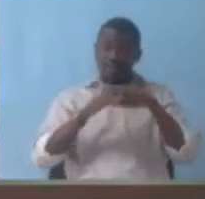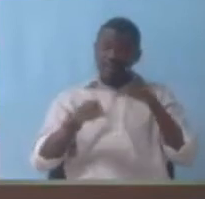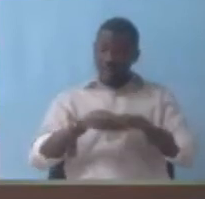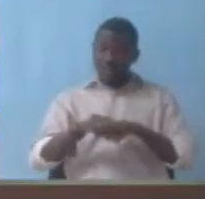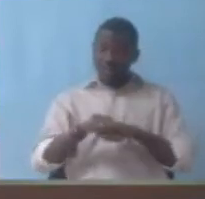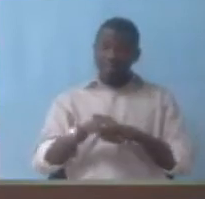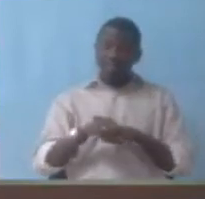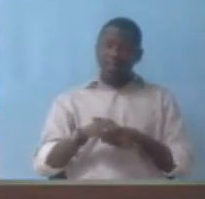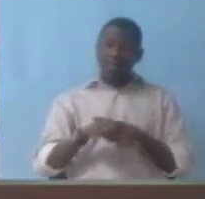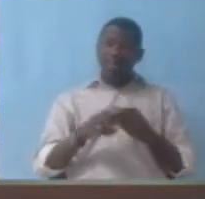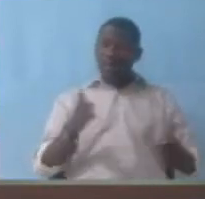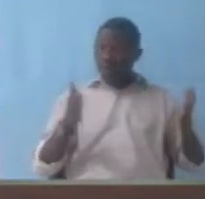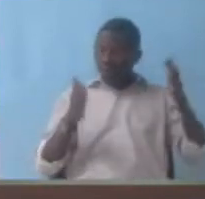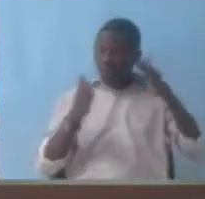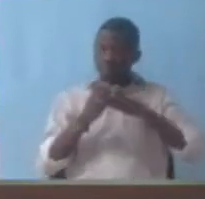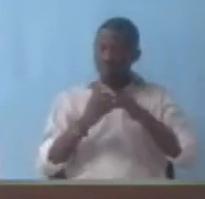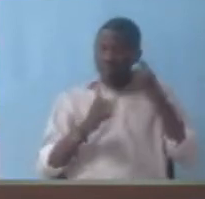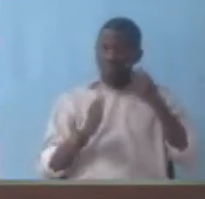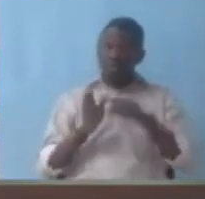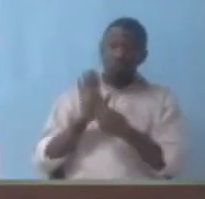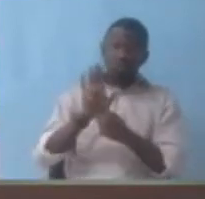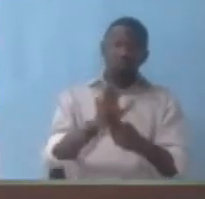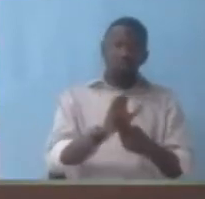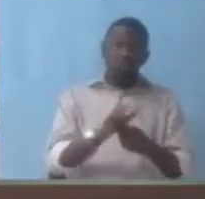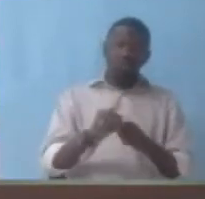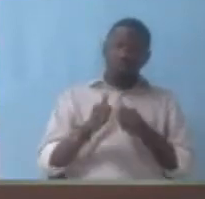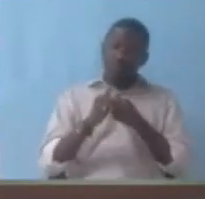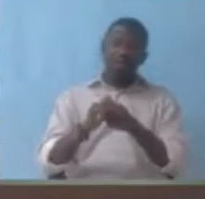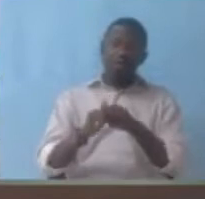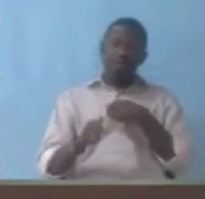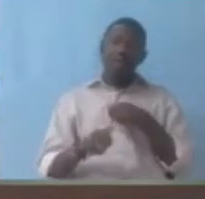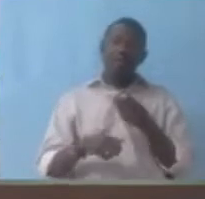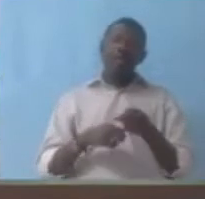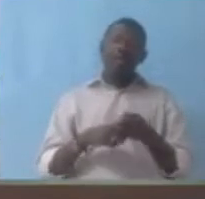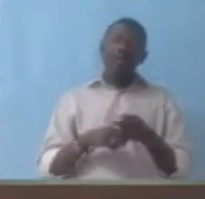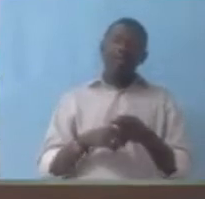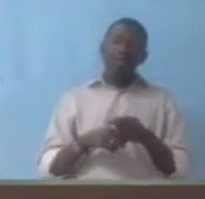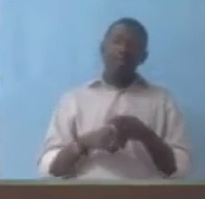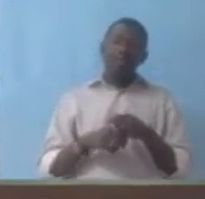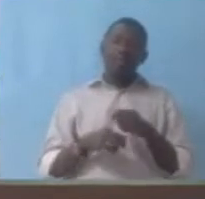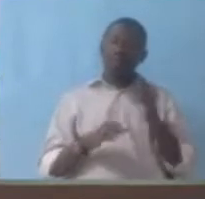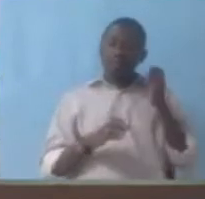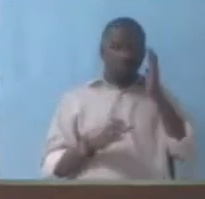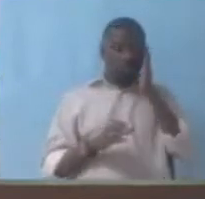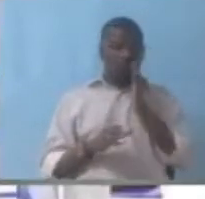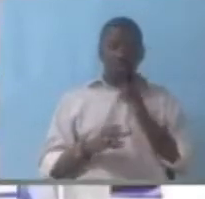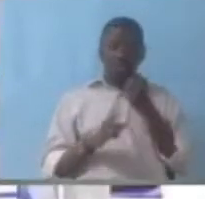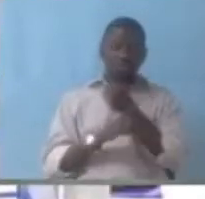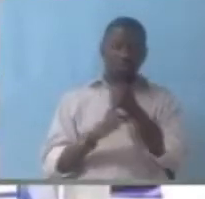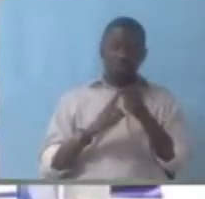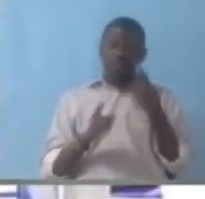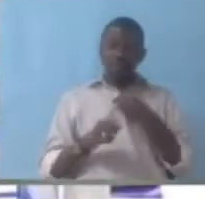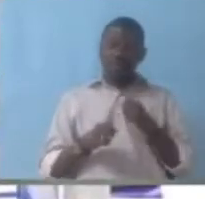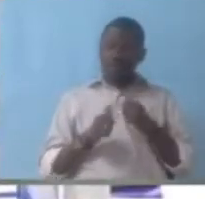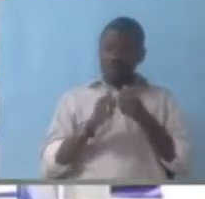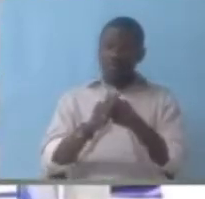Ketaluatin, to the extent that they reflect commands which had sanctions, which had consequences if you don't abide by them, those that